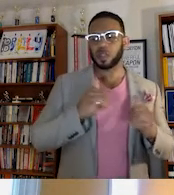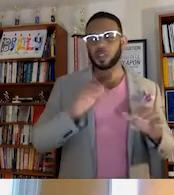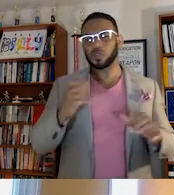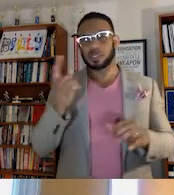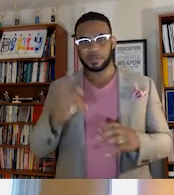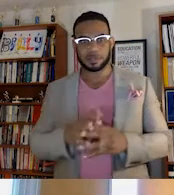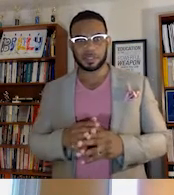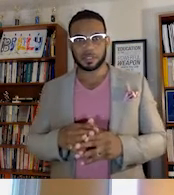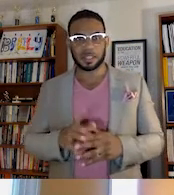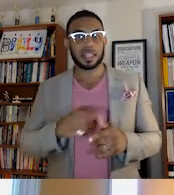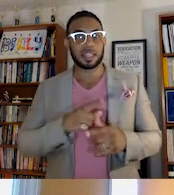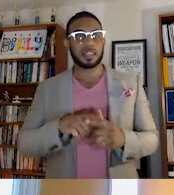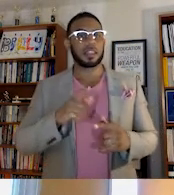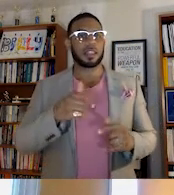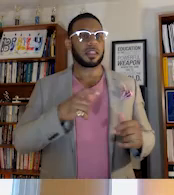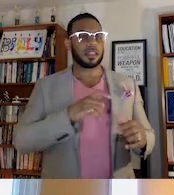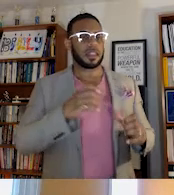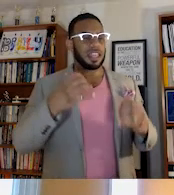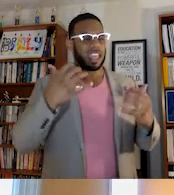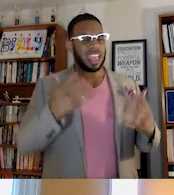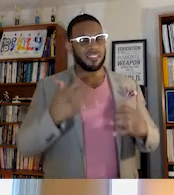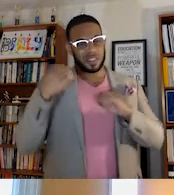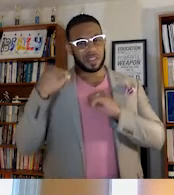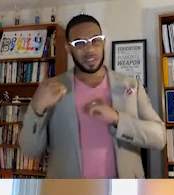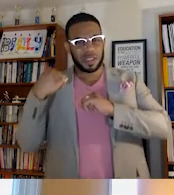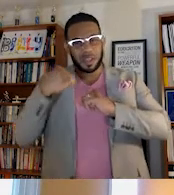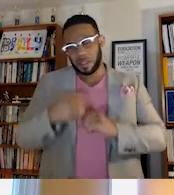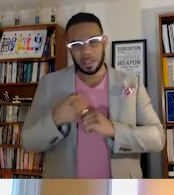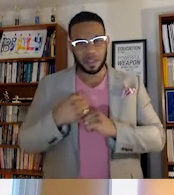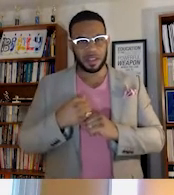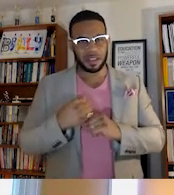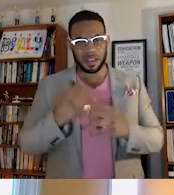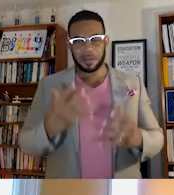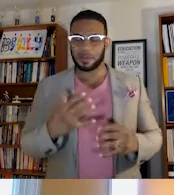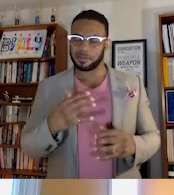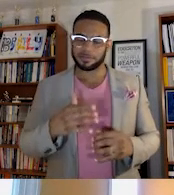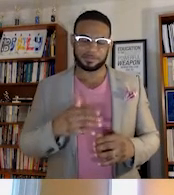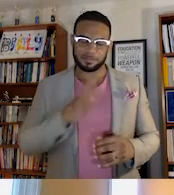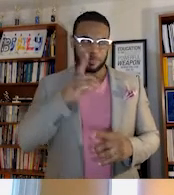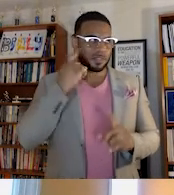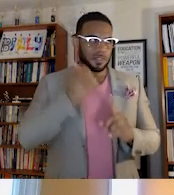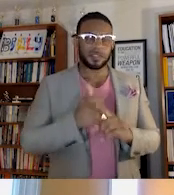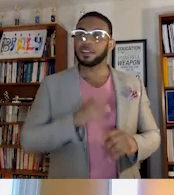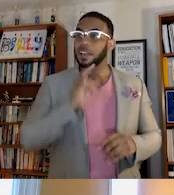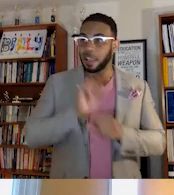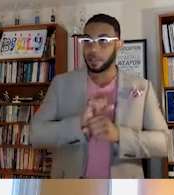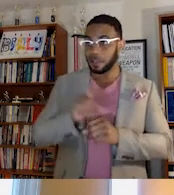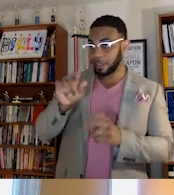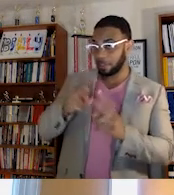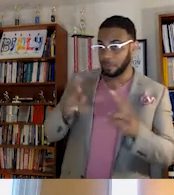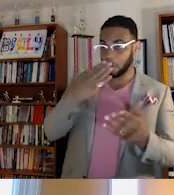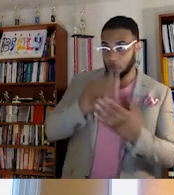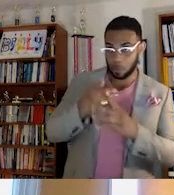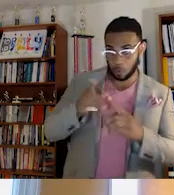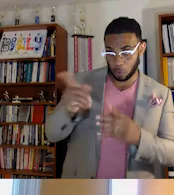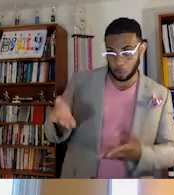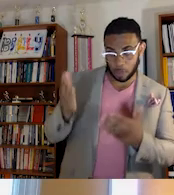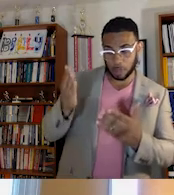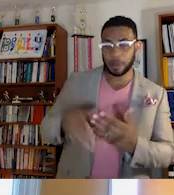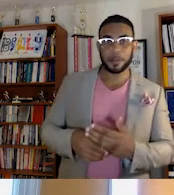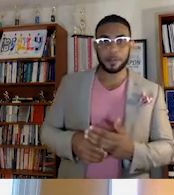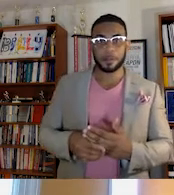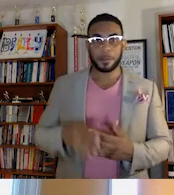do something, and they're wearing hefty garbage bags, that just speaks for itself. Absolutely. And this is a very good point that you're bringing